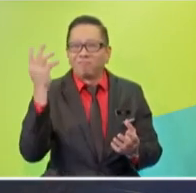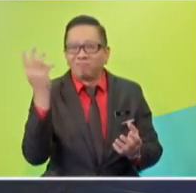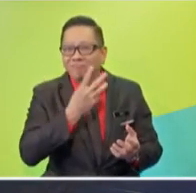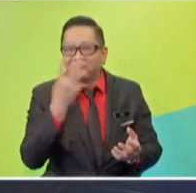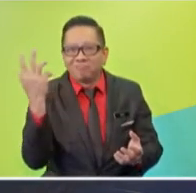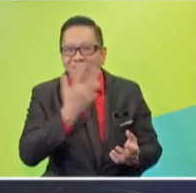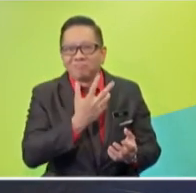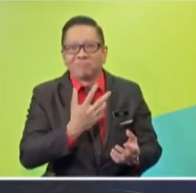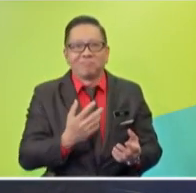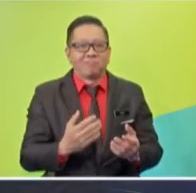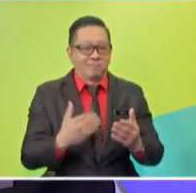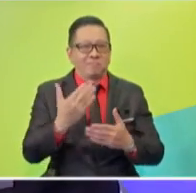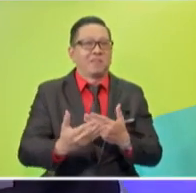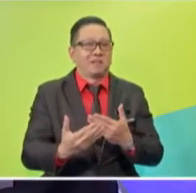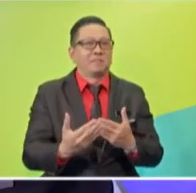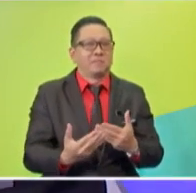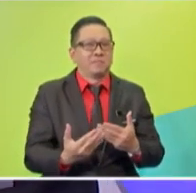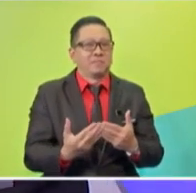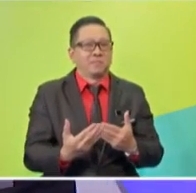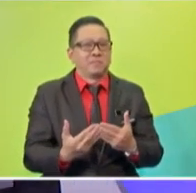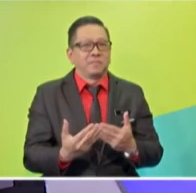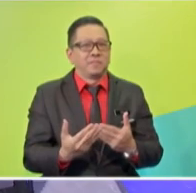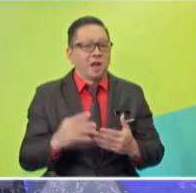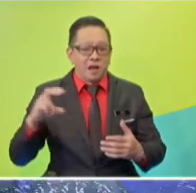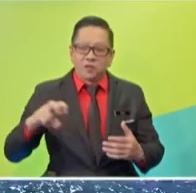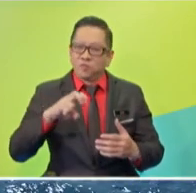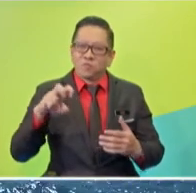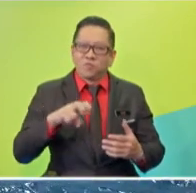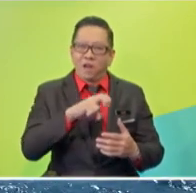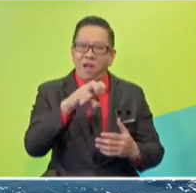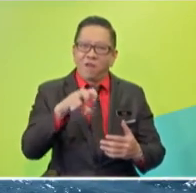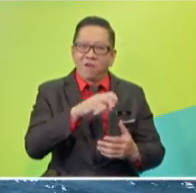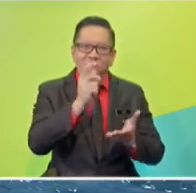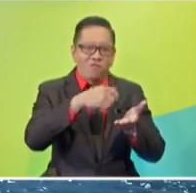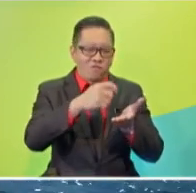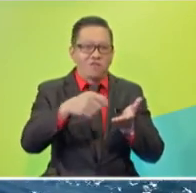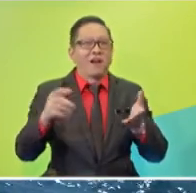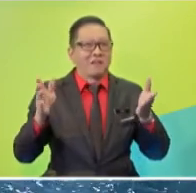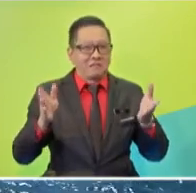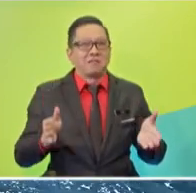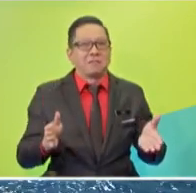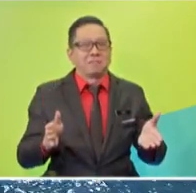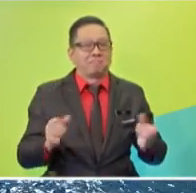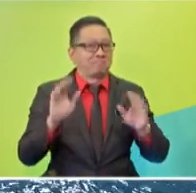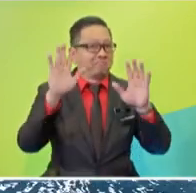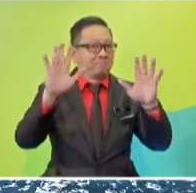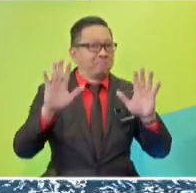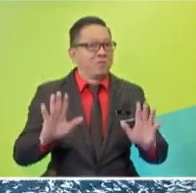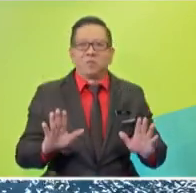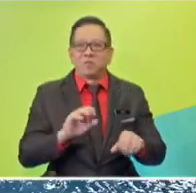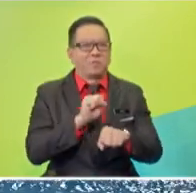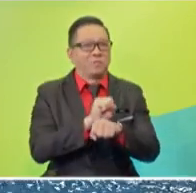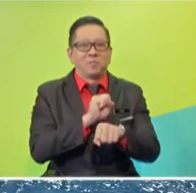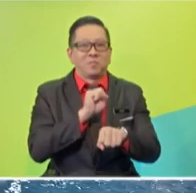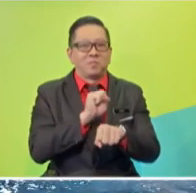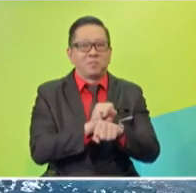right? Cool. Next up is the travel writer. And what's amazing about this job, he or she